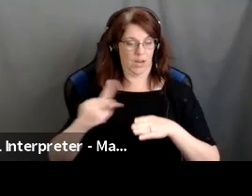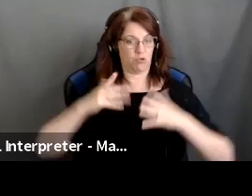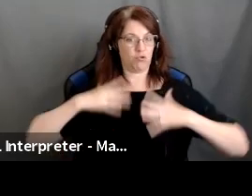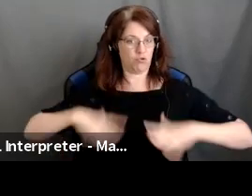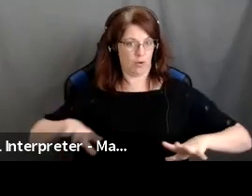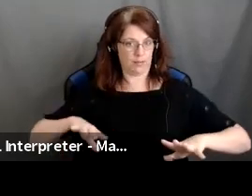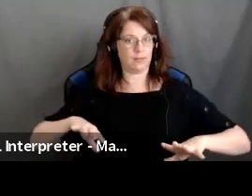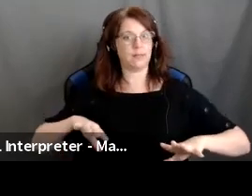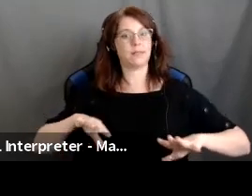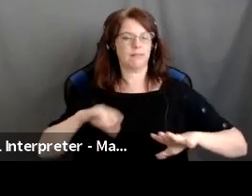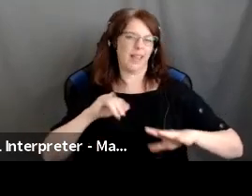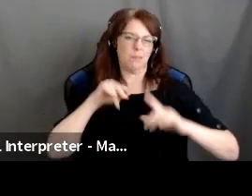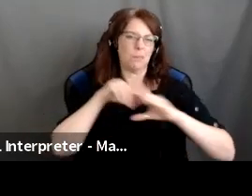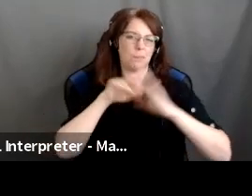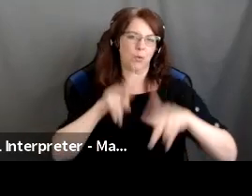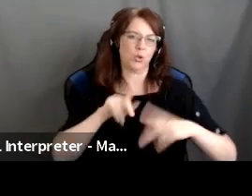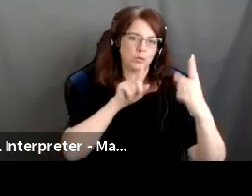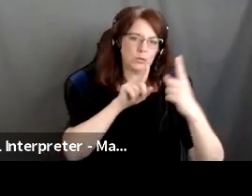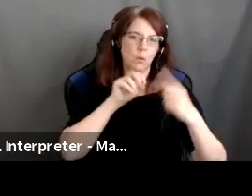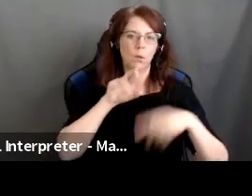person, or if they are